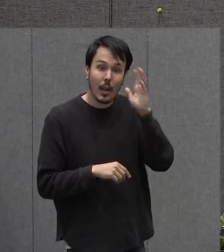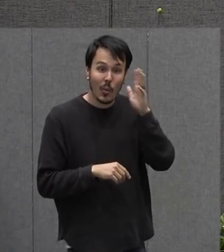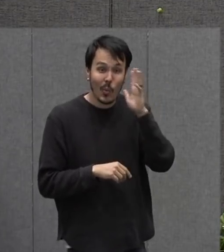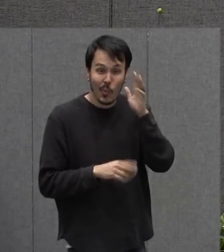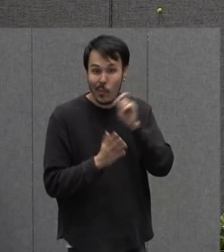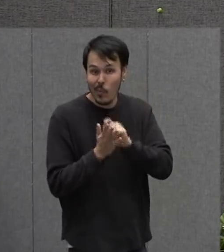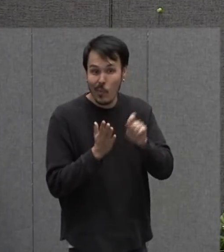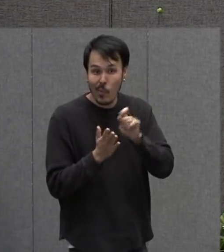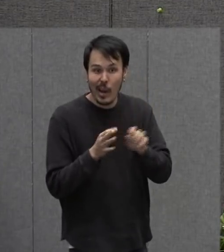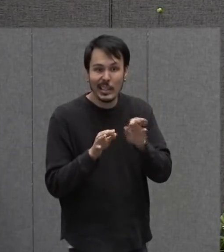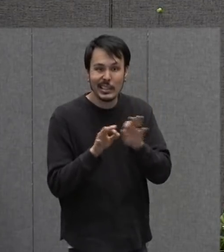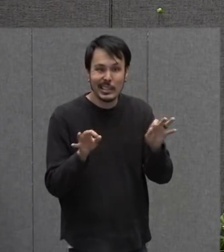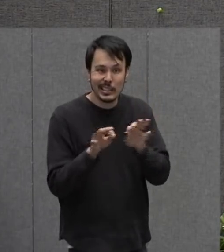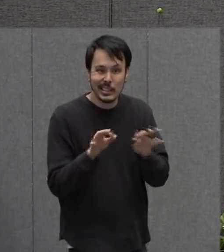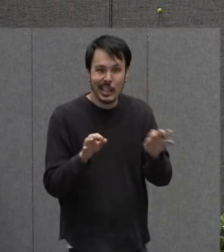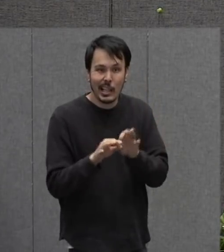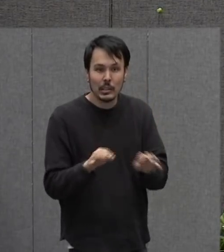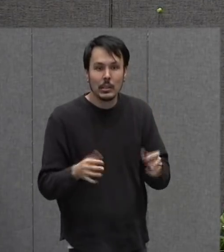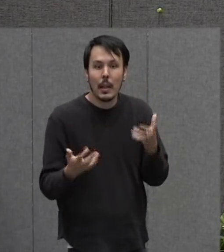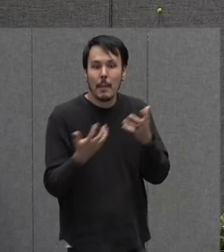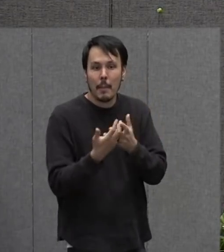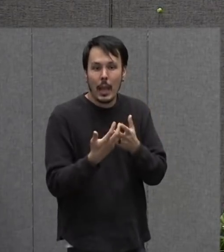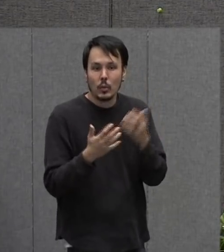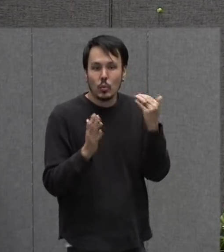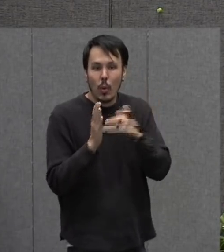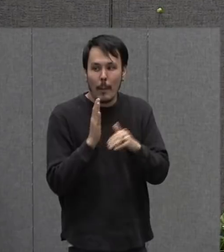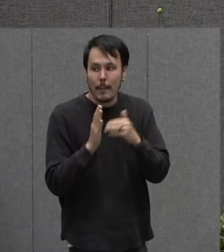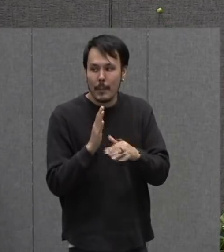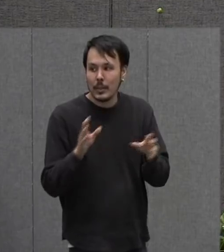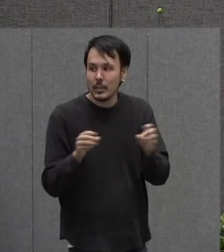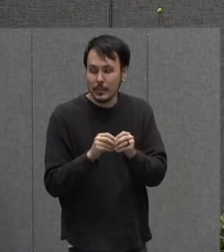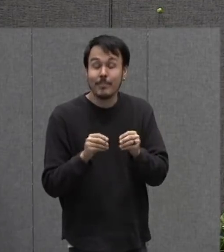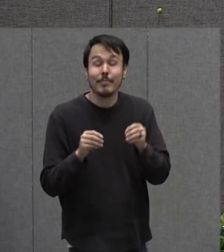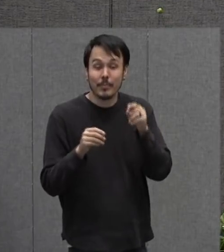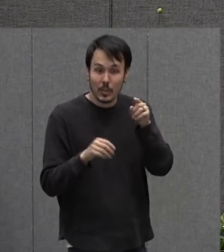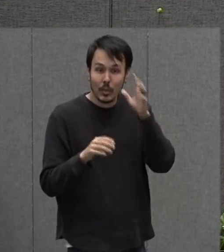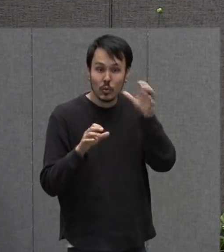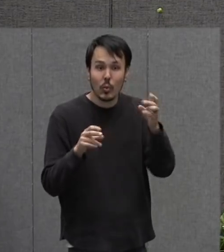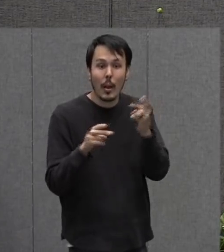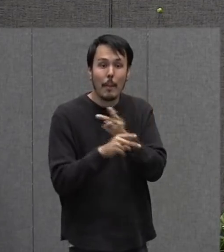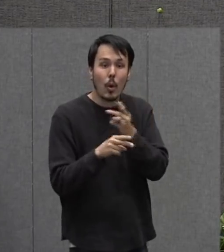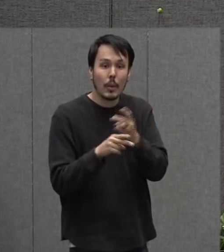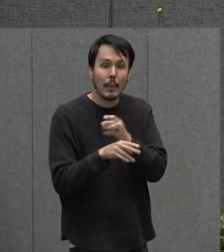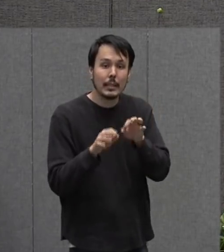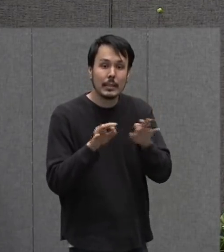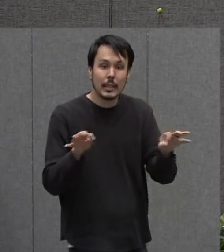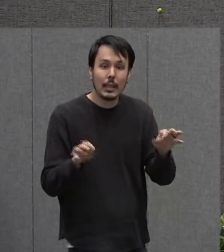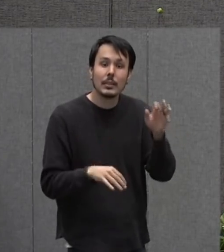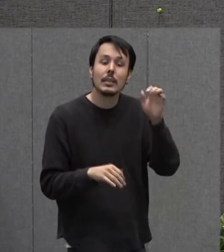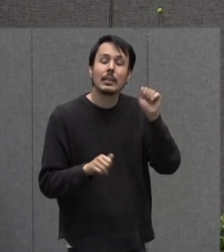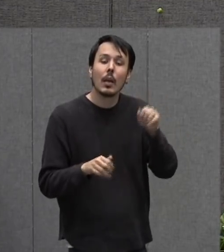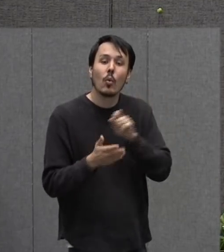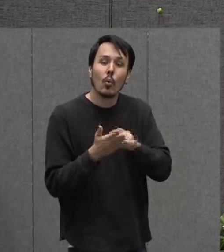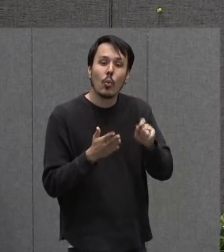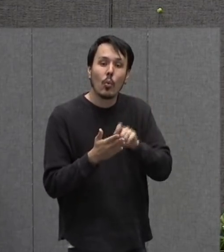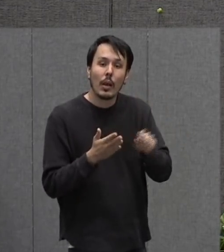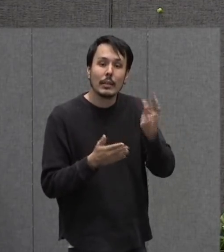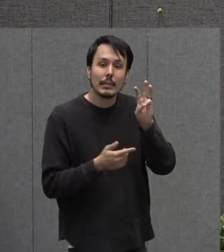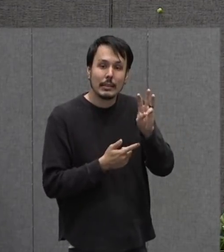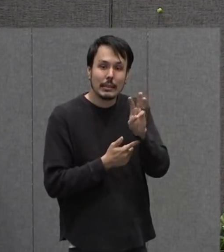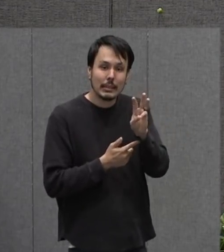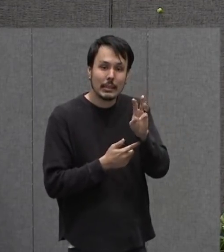a sentence that matched repeated addition. We could do a multiplication sentence, and we could write it 6 times